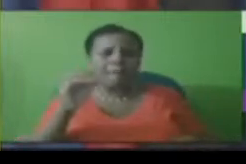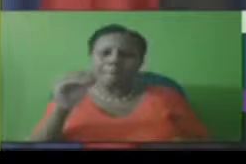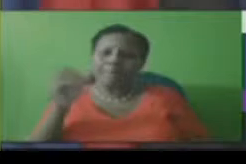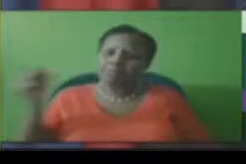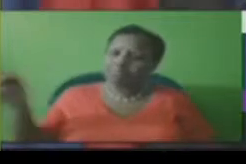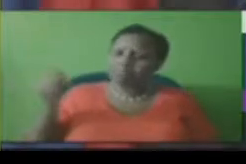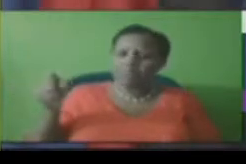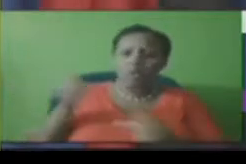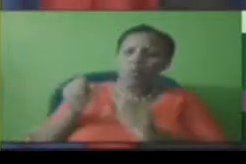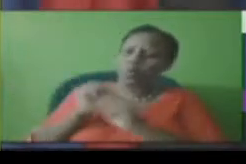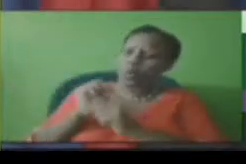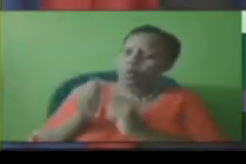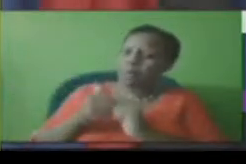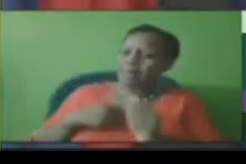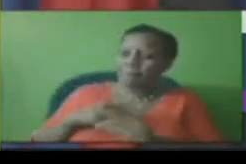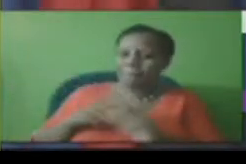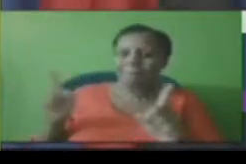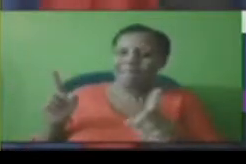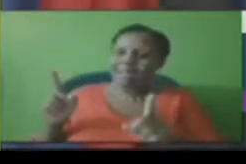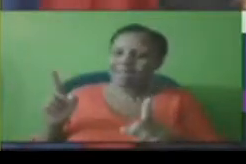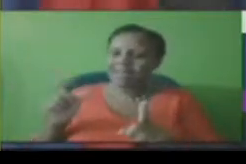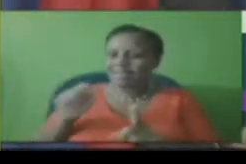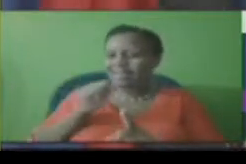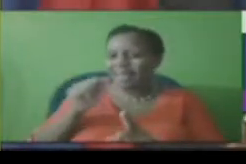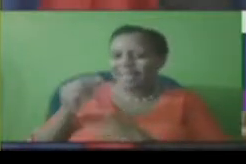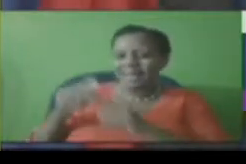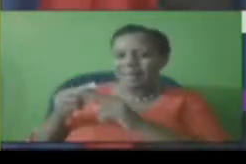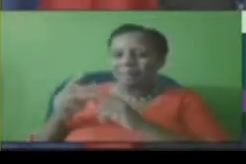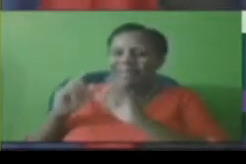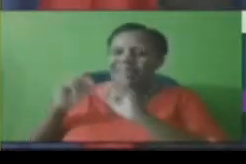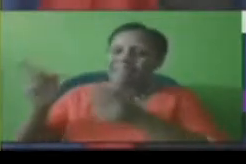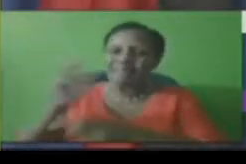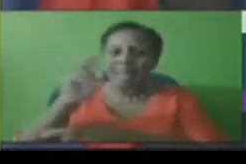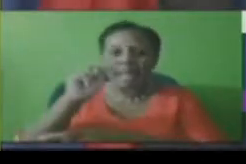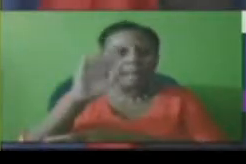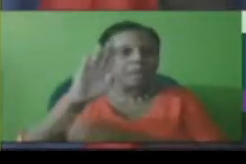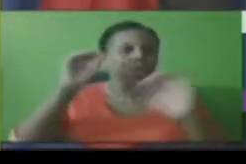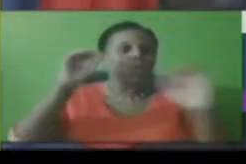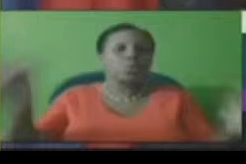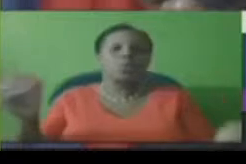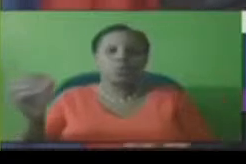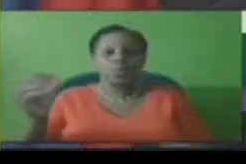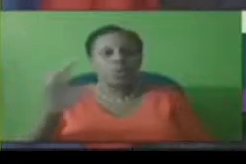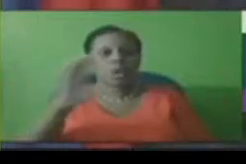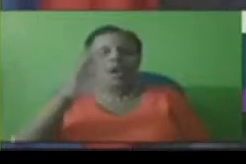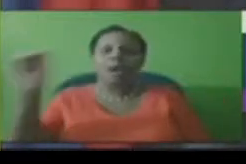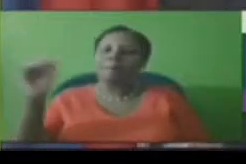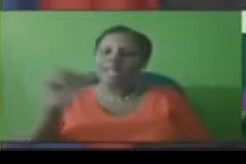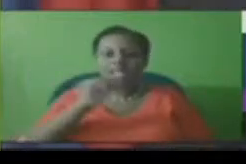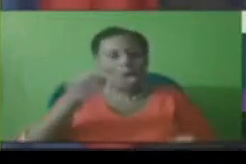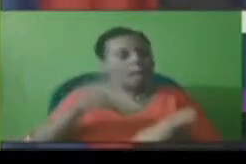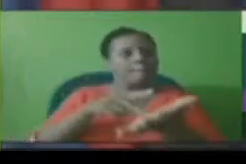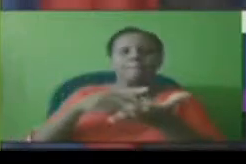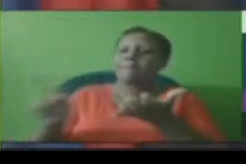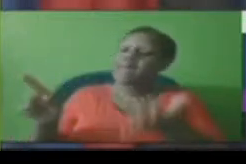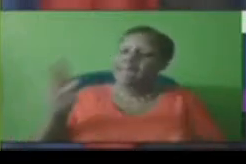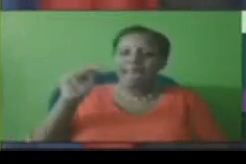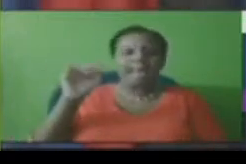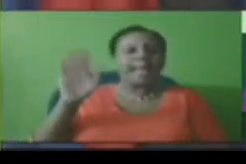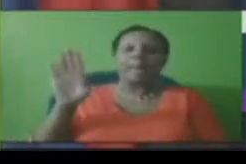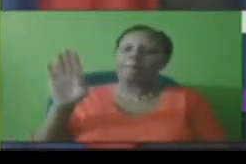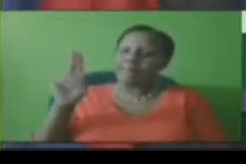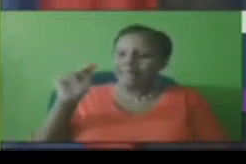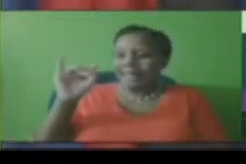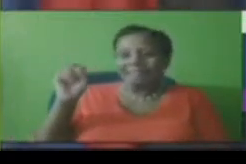that you're not paying NIS for the worker, you're not making your contribution. In some instances, we